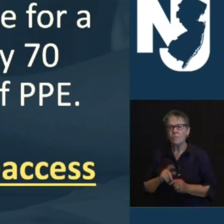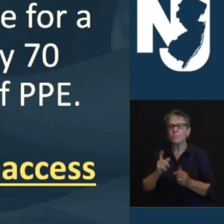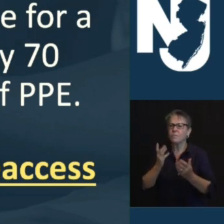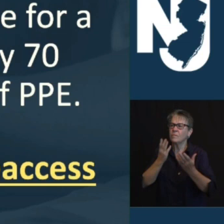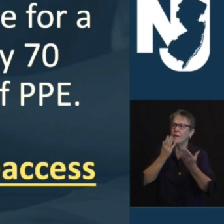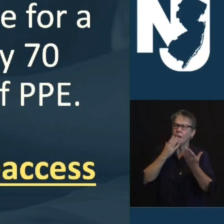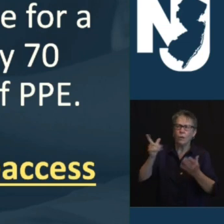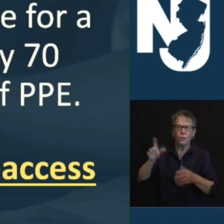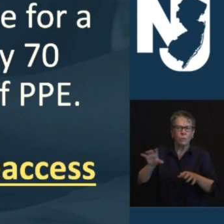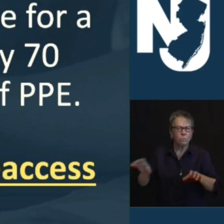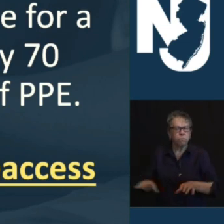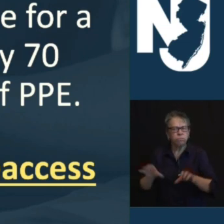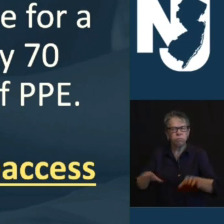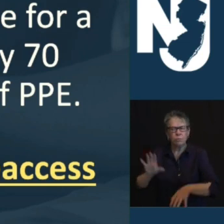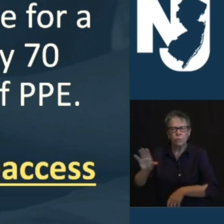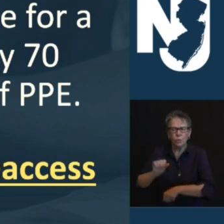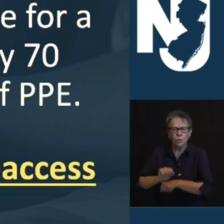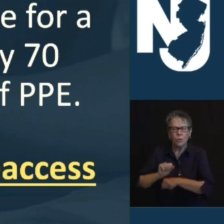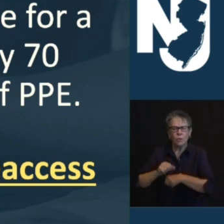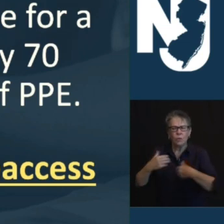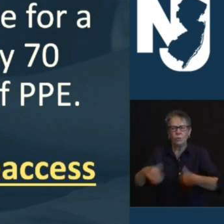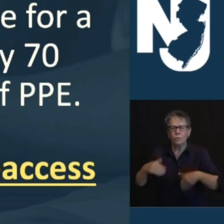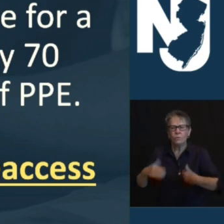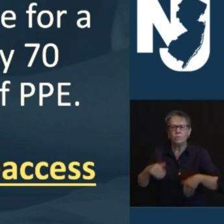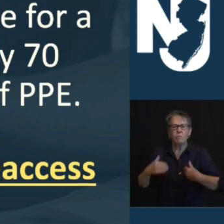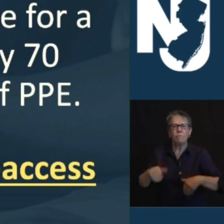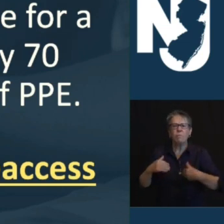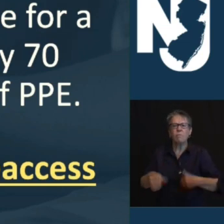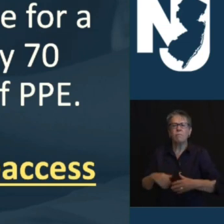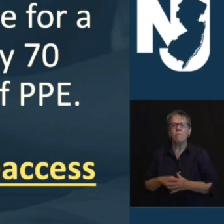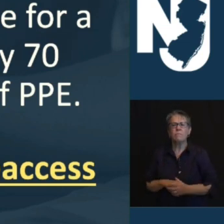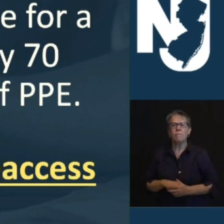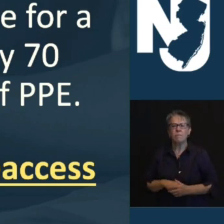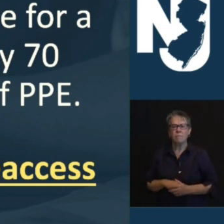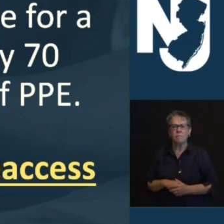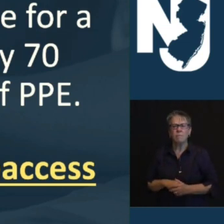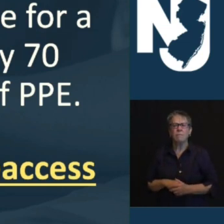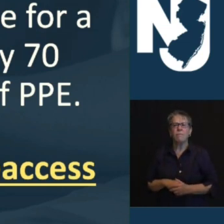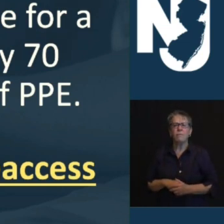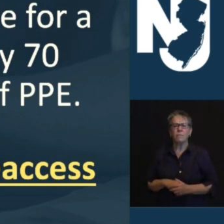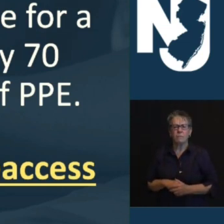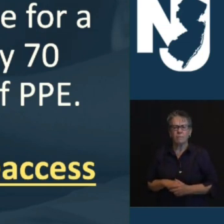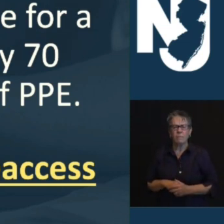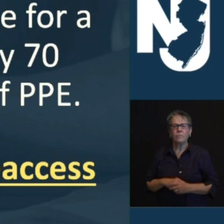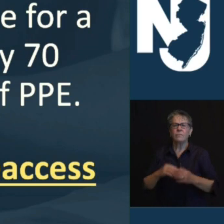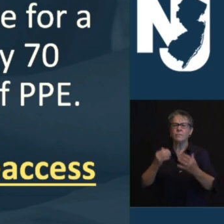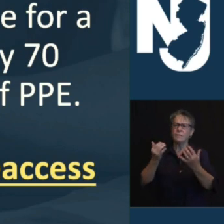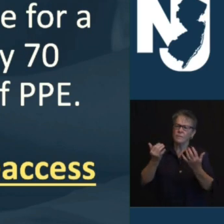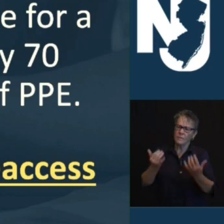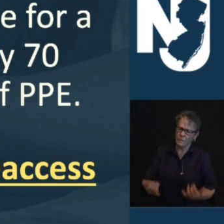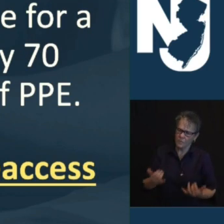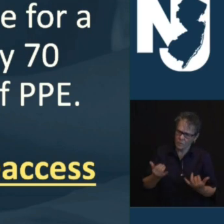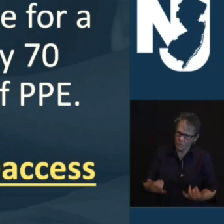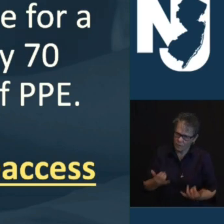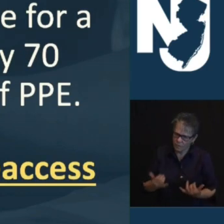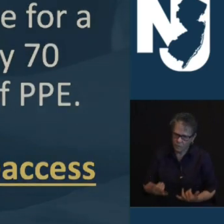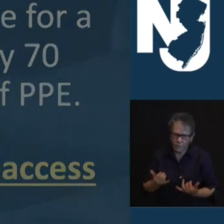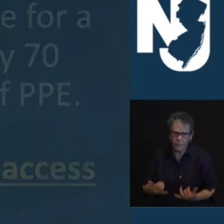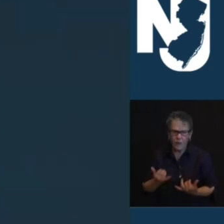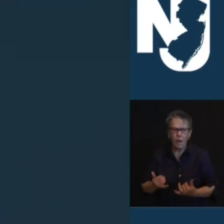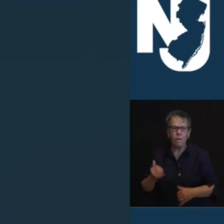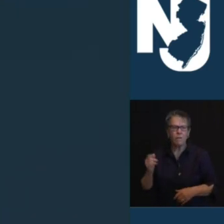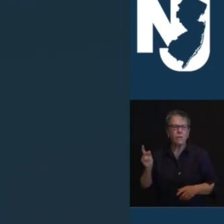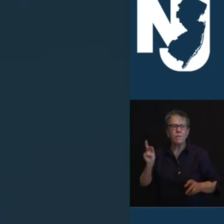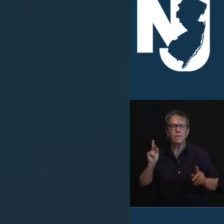day, let's take a minute and honor and celebrate the lives of 3 more blessed New Jersey souls we have lost. First